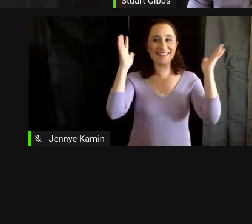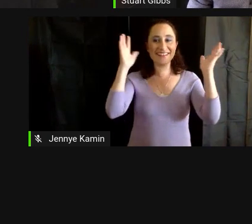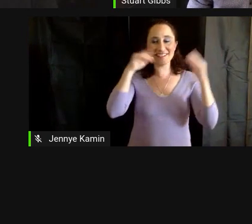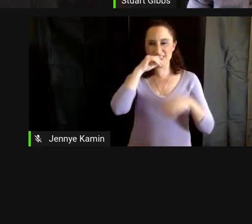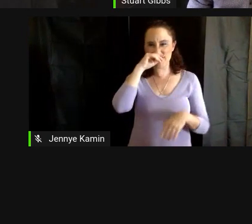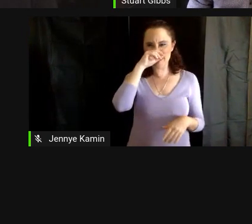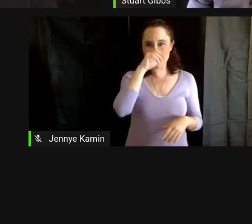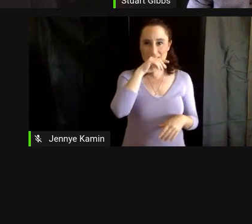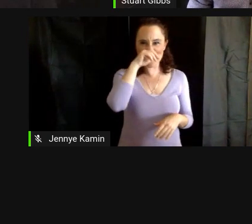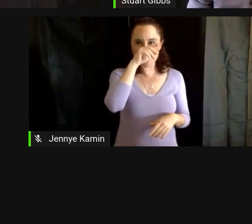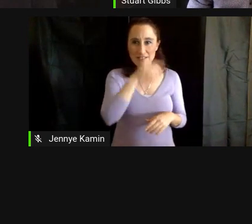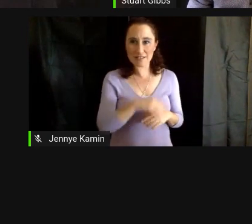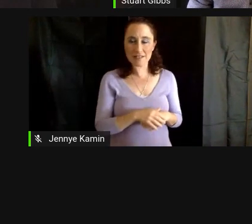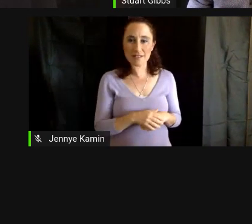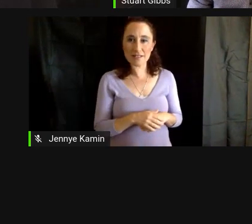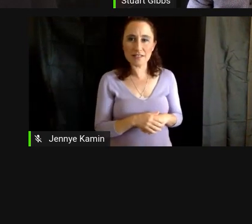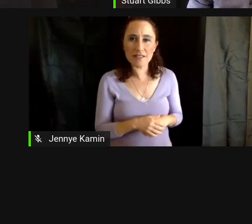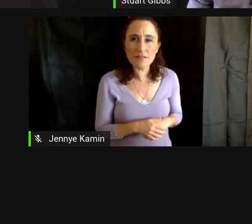Everything you write